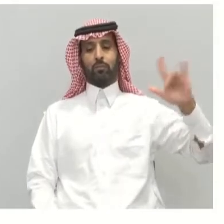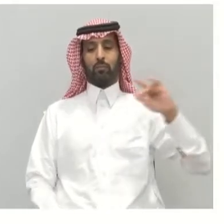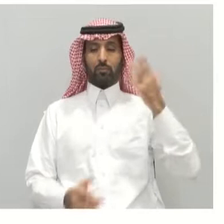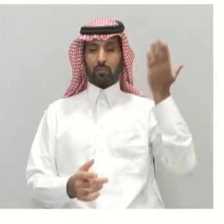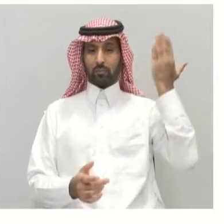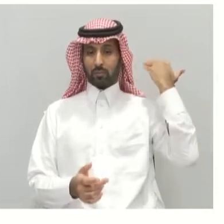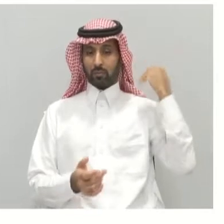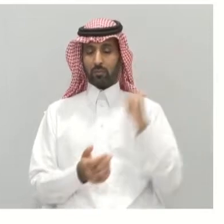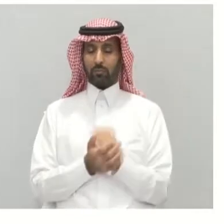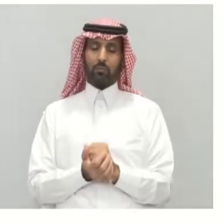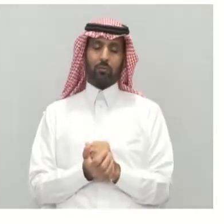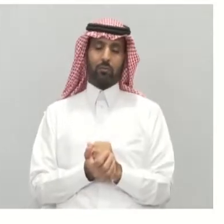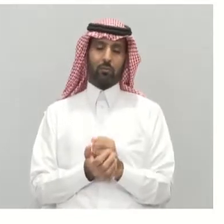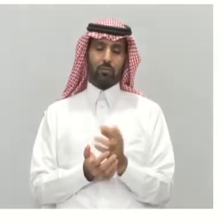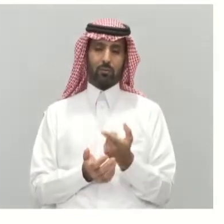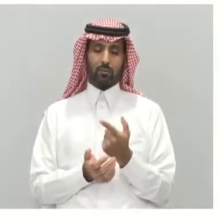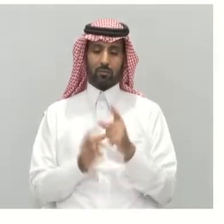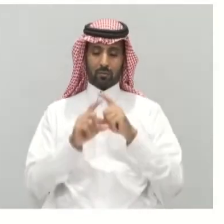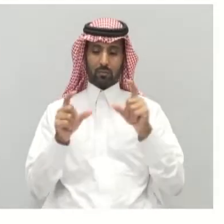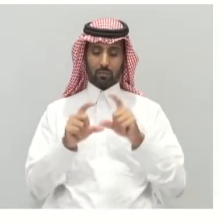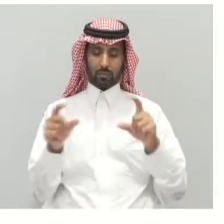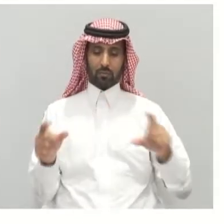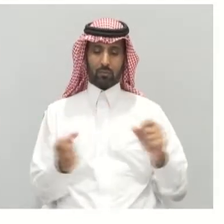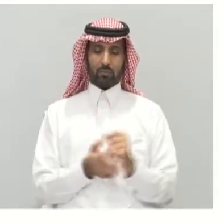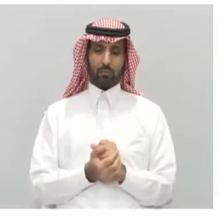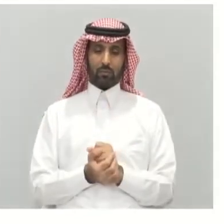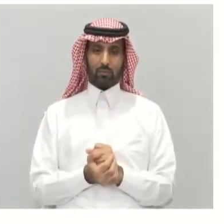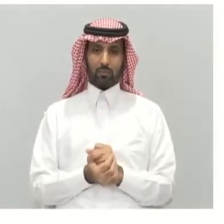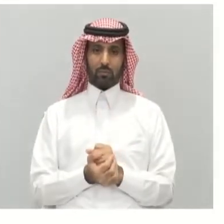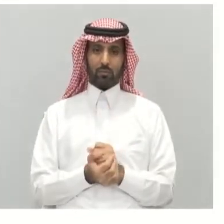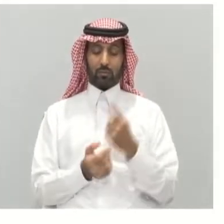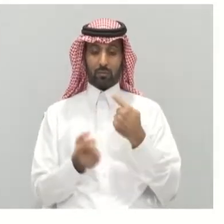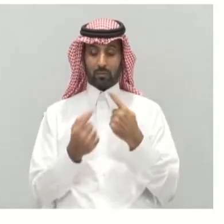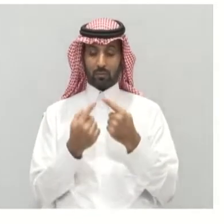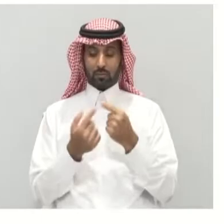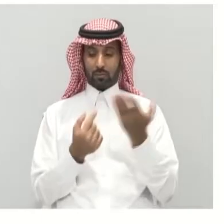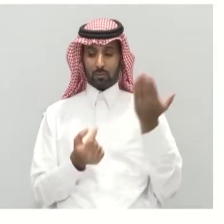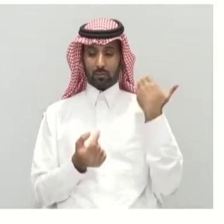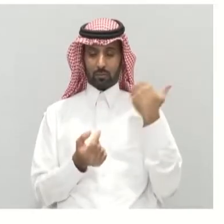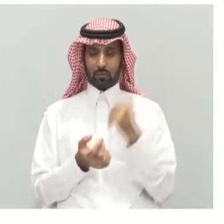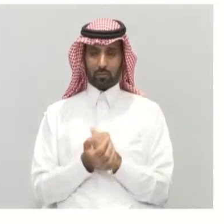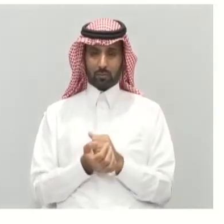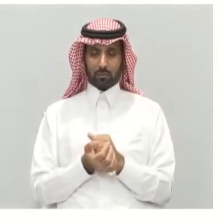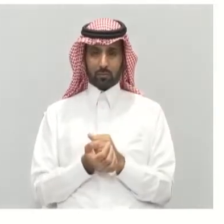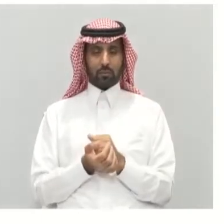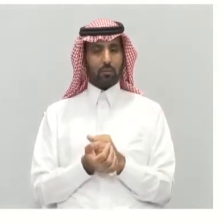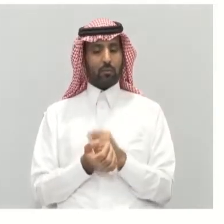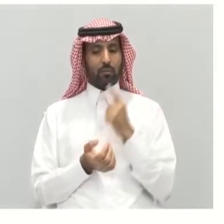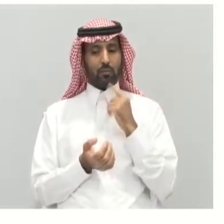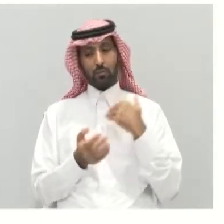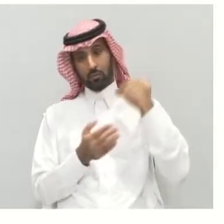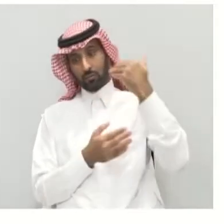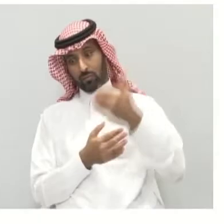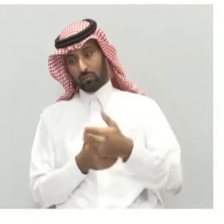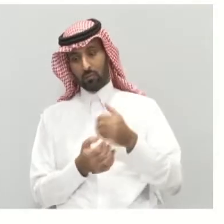before yesterday. These are the expressions used with yesterday to talk about the past. Ago